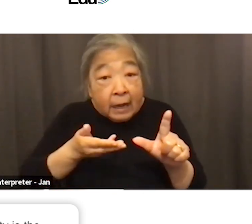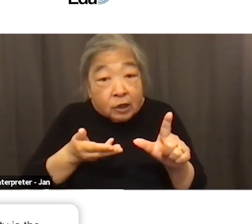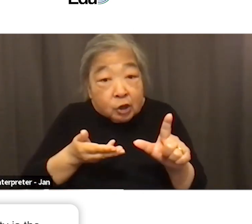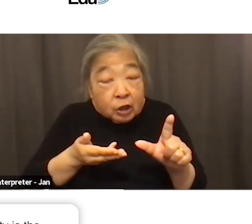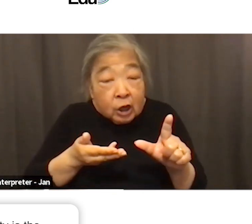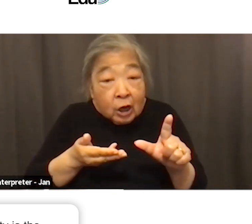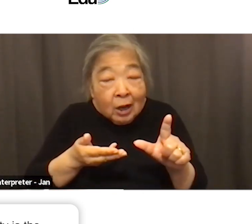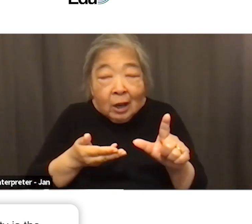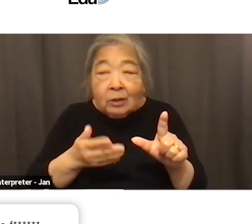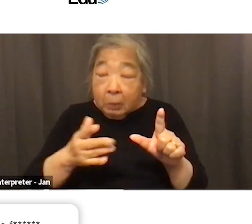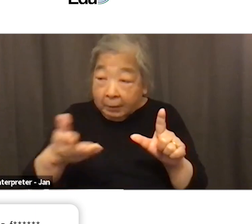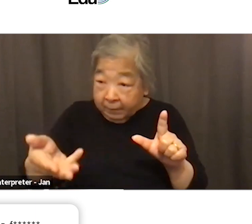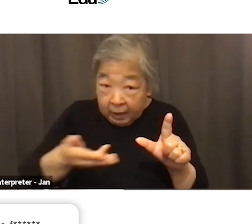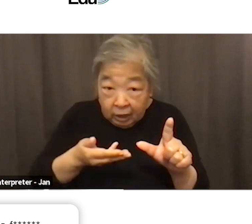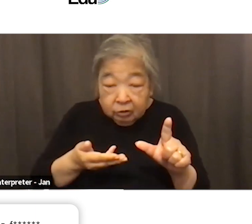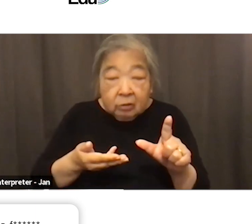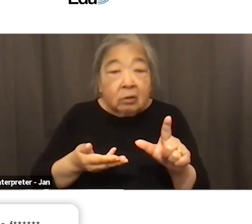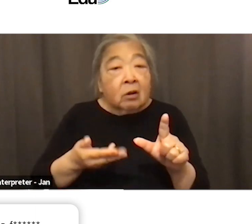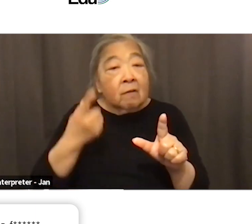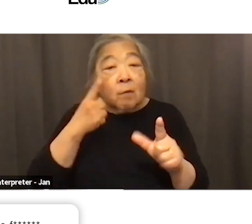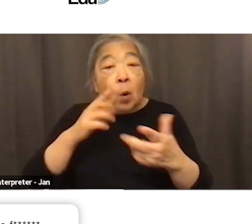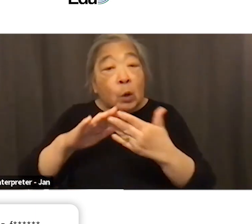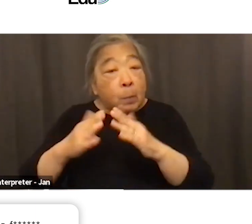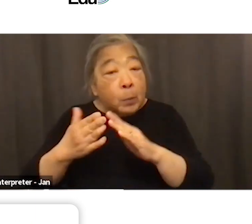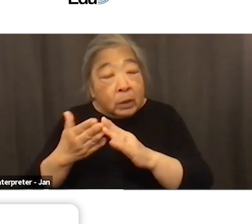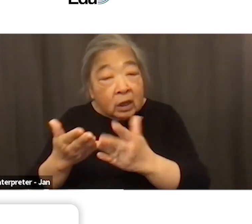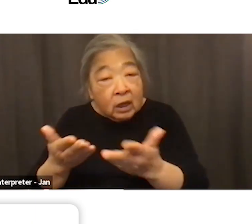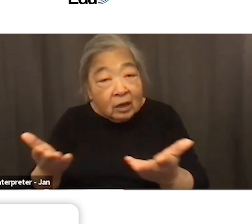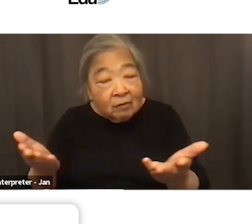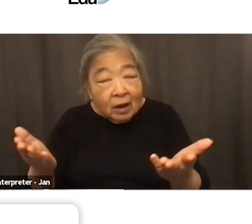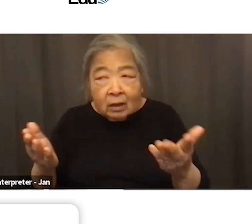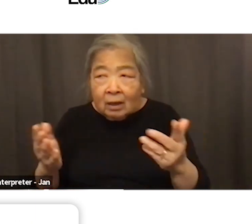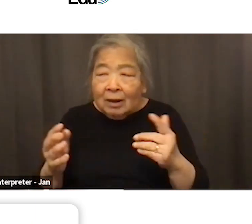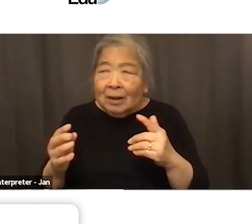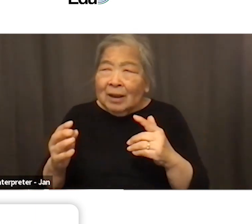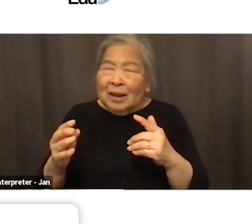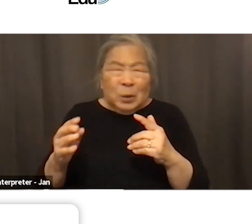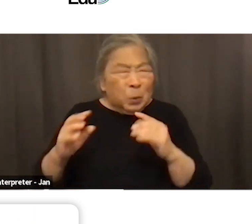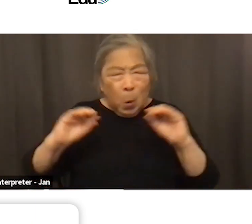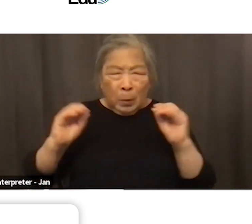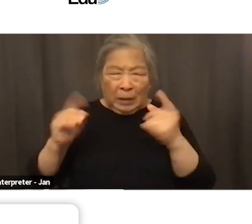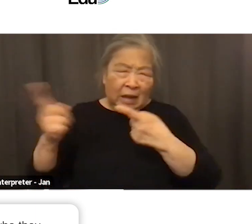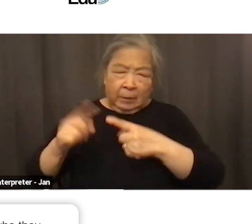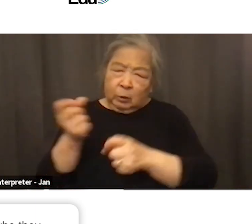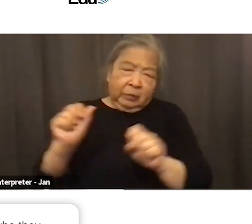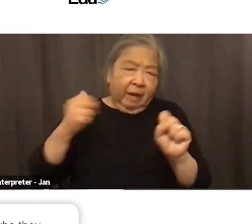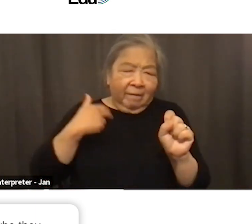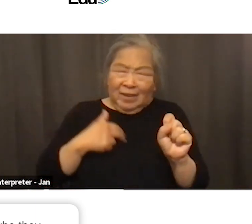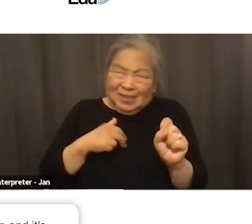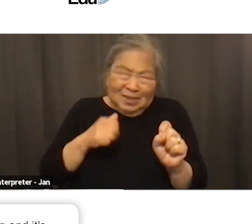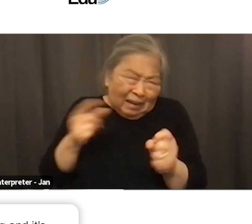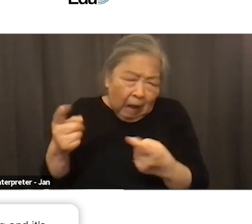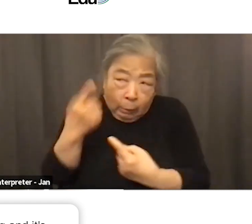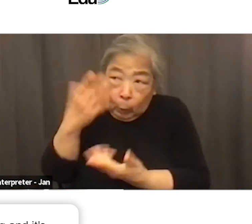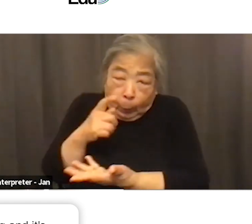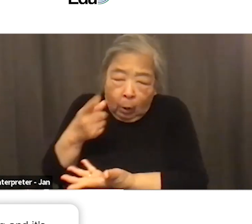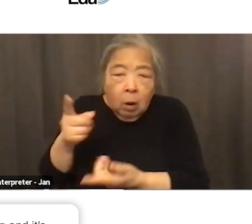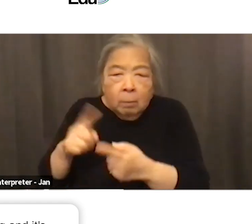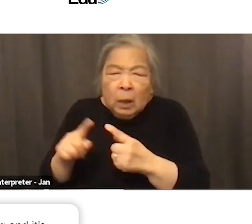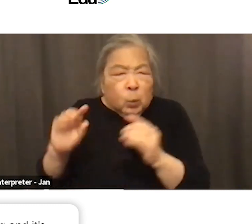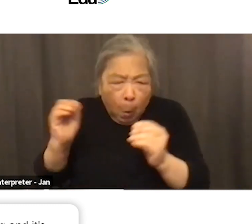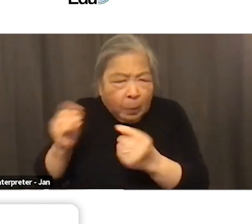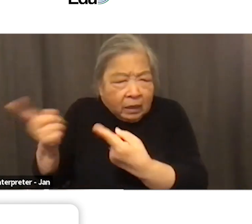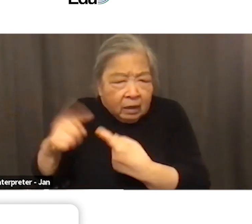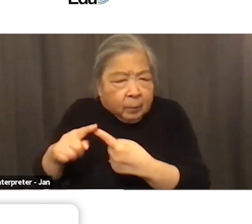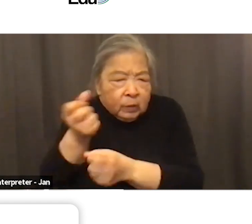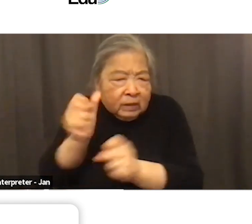the new currency. No one is coming to fucking save us. Like, they're not coming. I don't even know who they are, but no one is coming, and it's